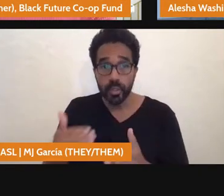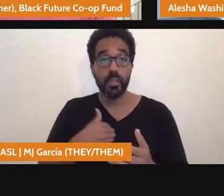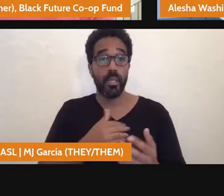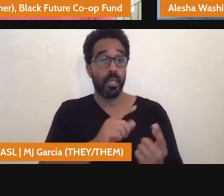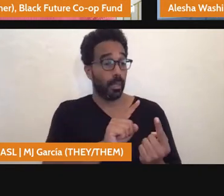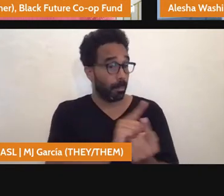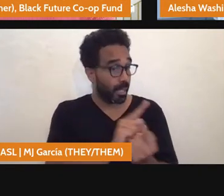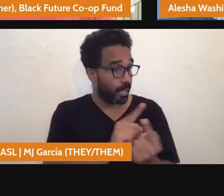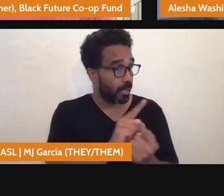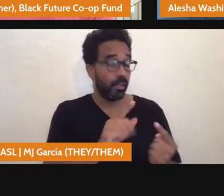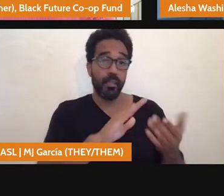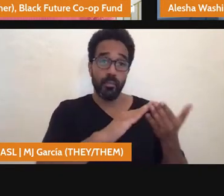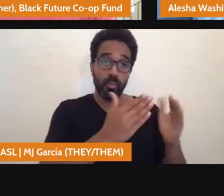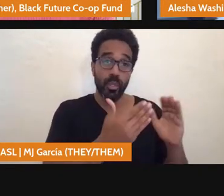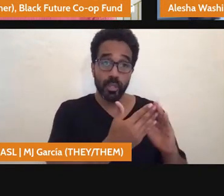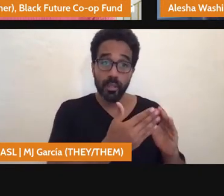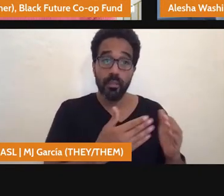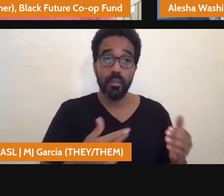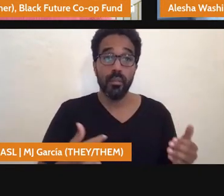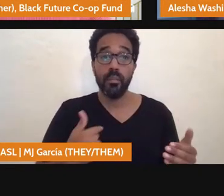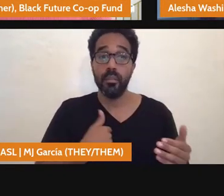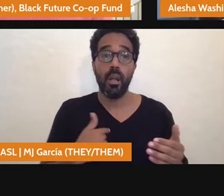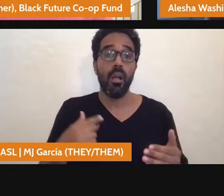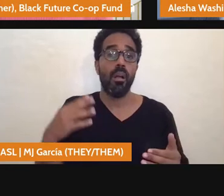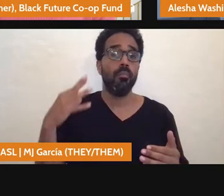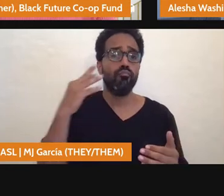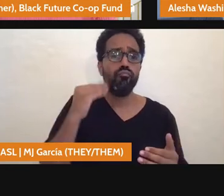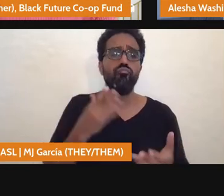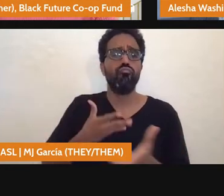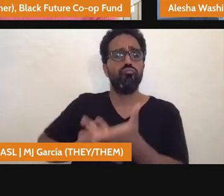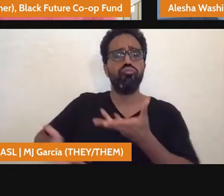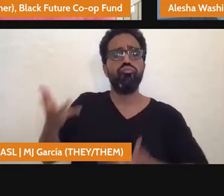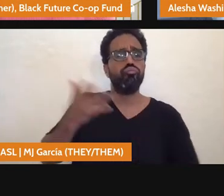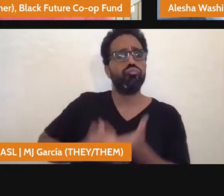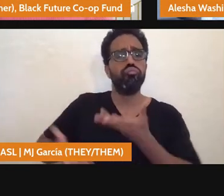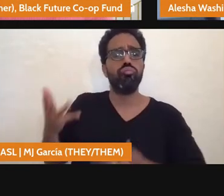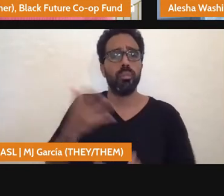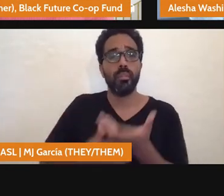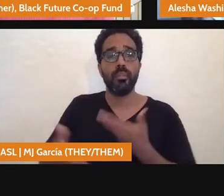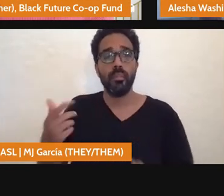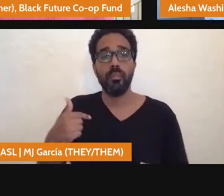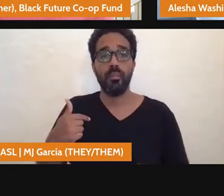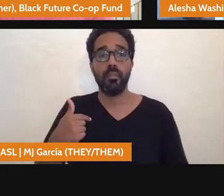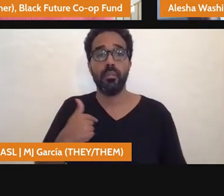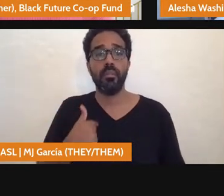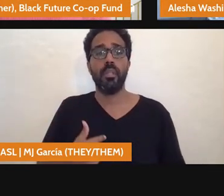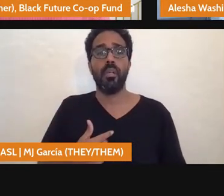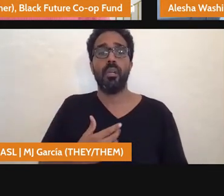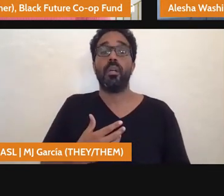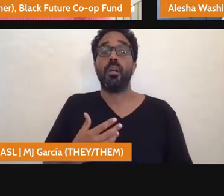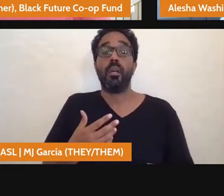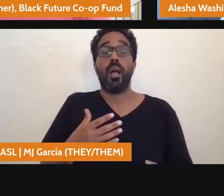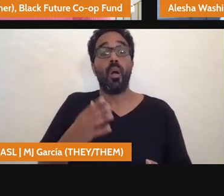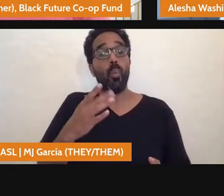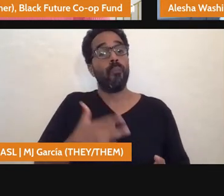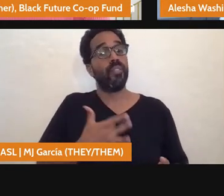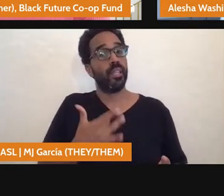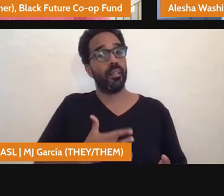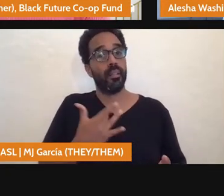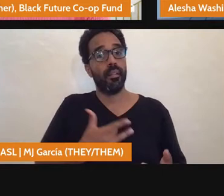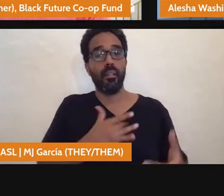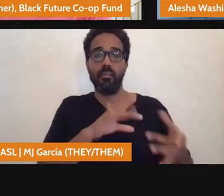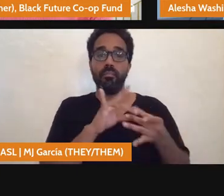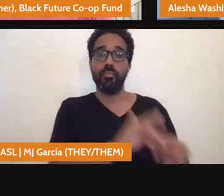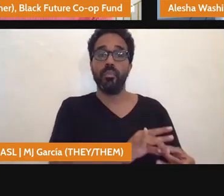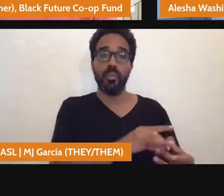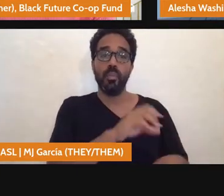anybody what I do or who I am, just to experience what it's like here, right? Because it's that that's going to ground me in the work on the days. And I'm tired of talking